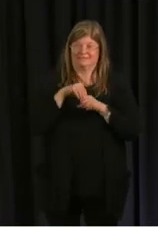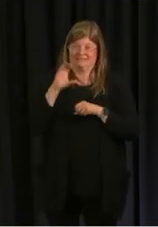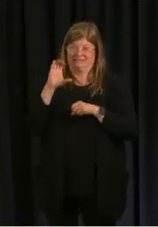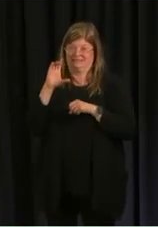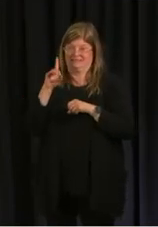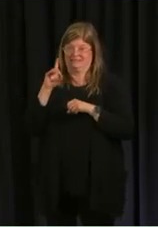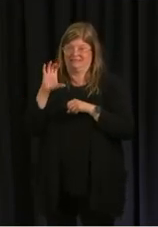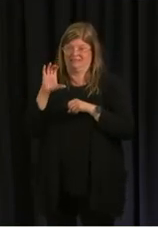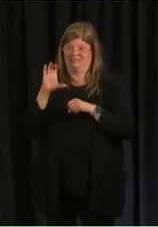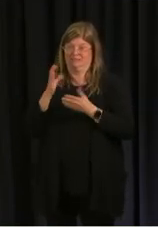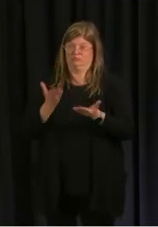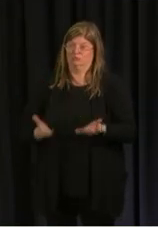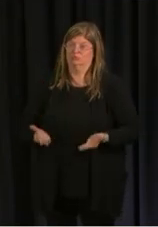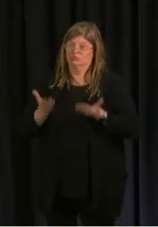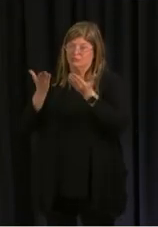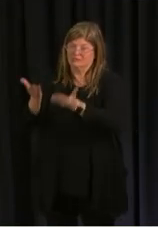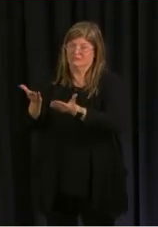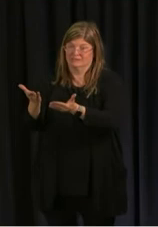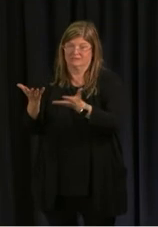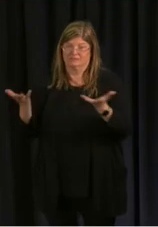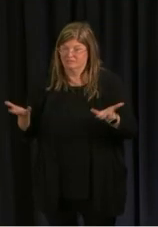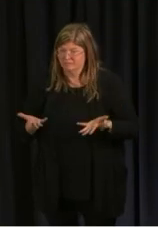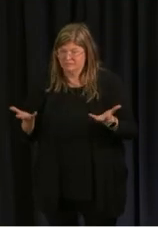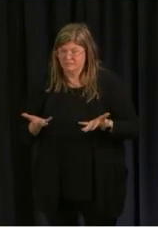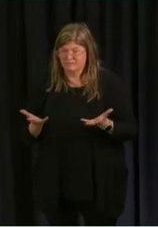really recommended for those who are vaccinated,